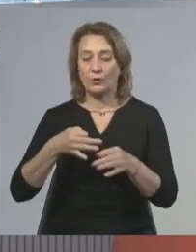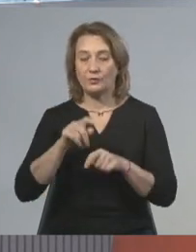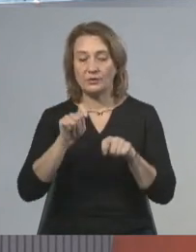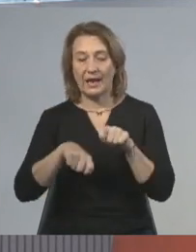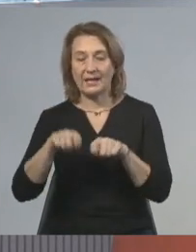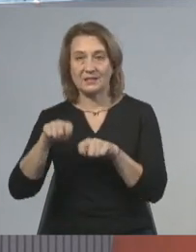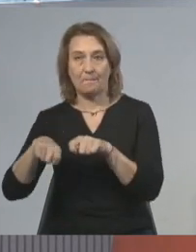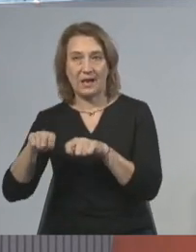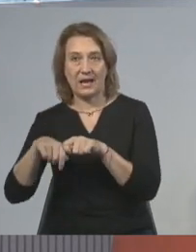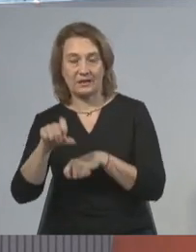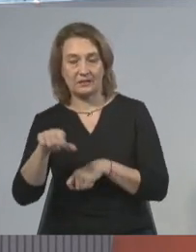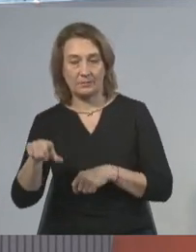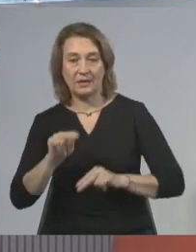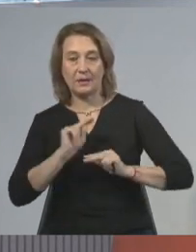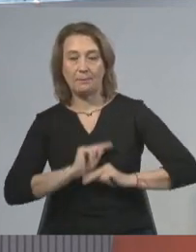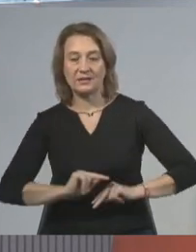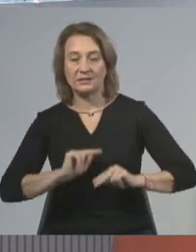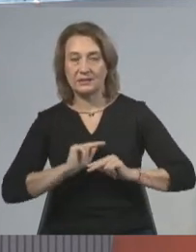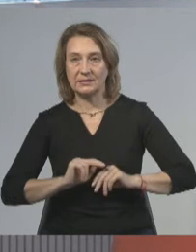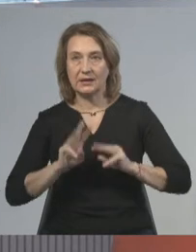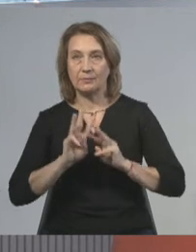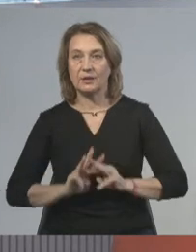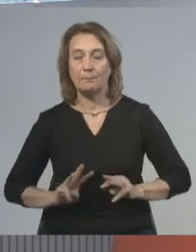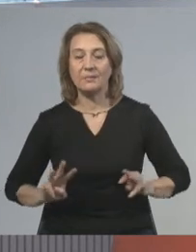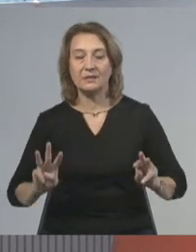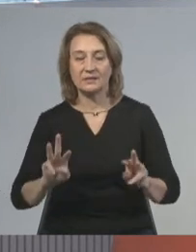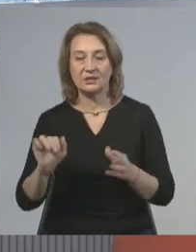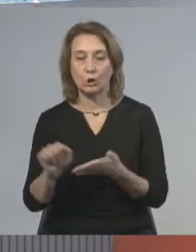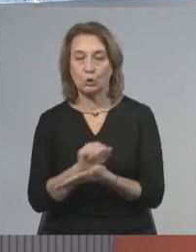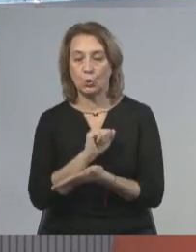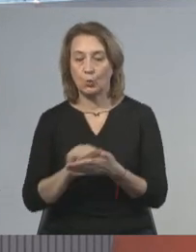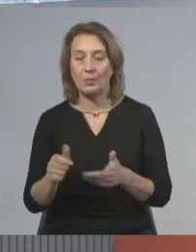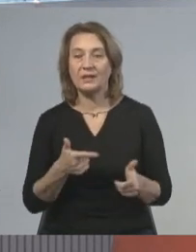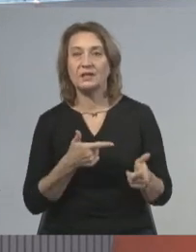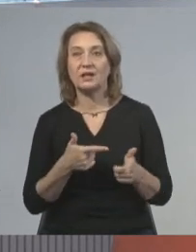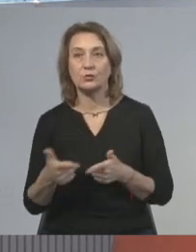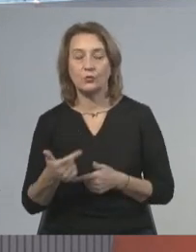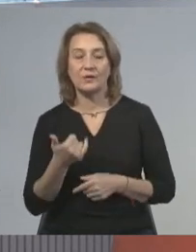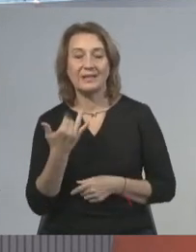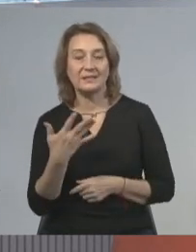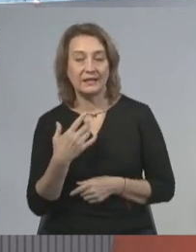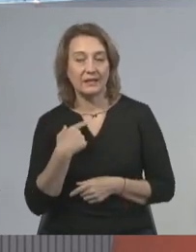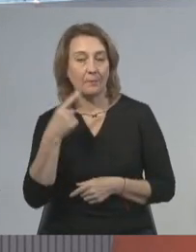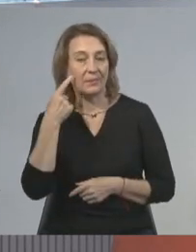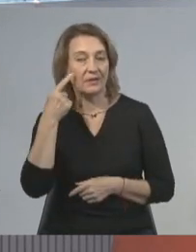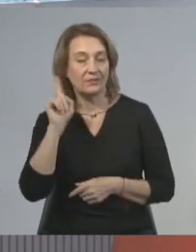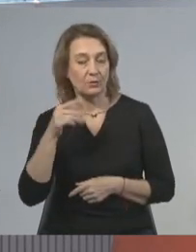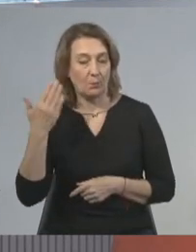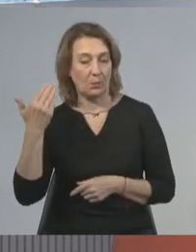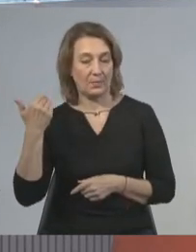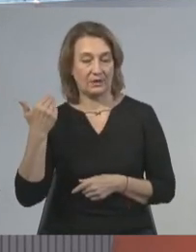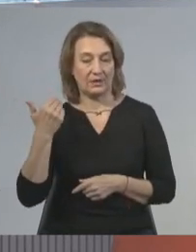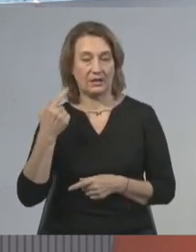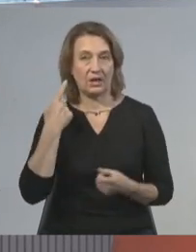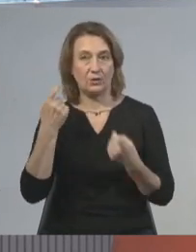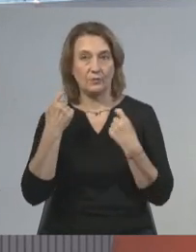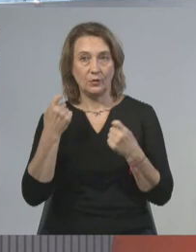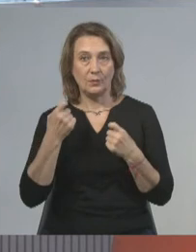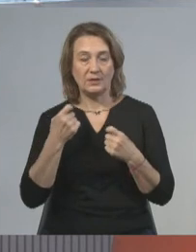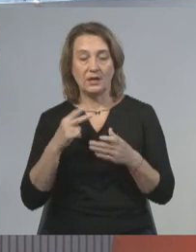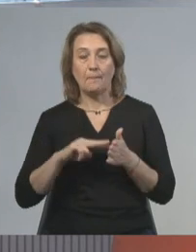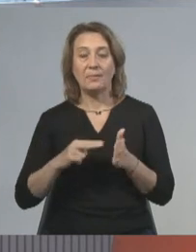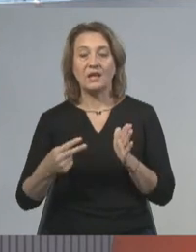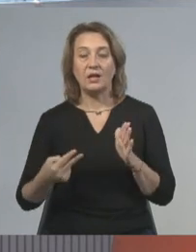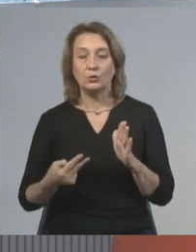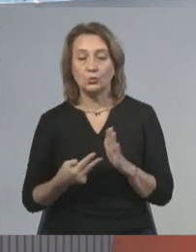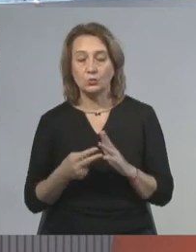is being discussed by experts and employees of the ministries the document is ready as far as i know this